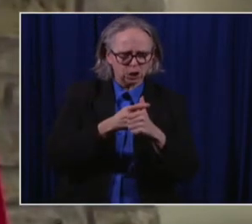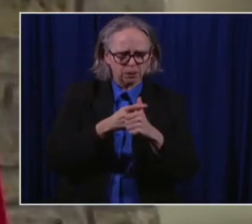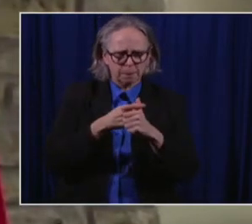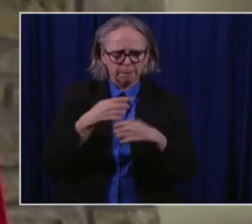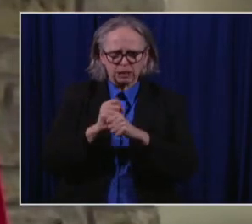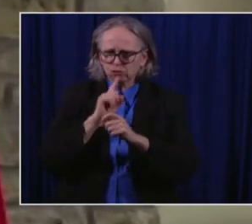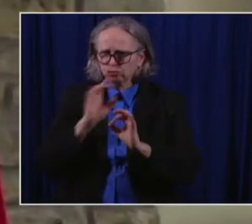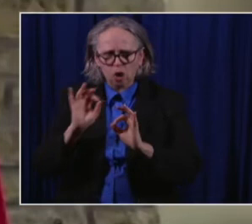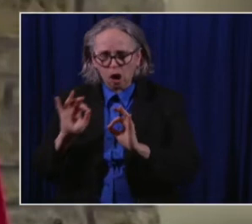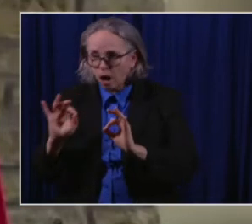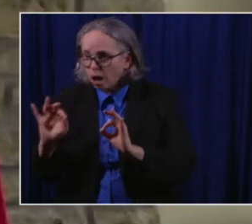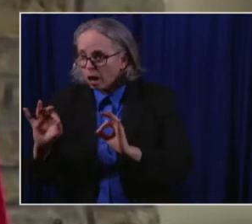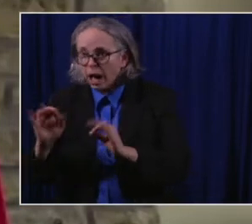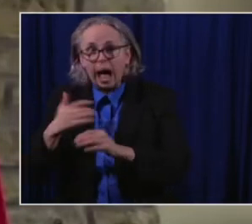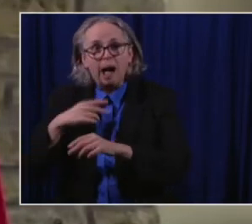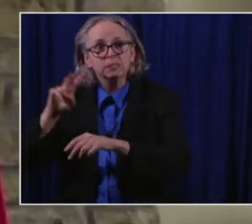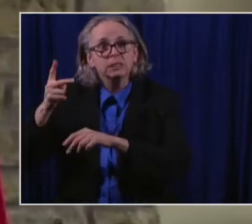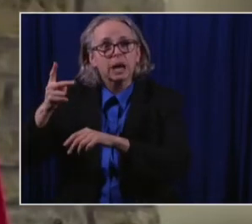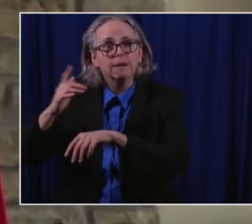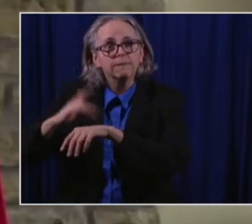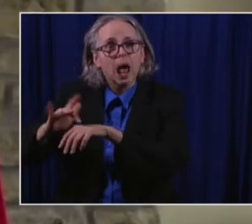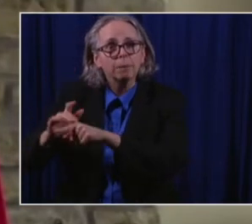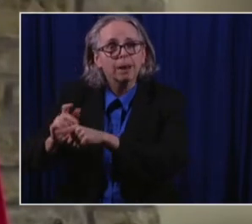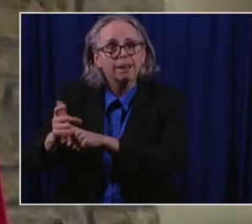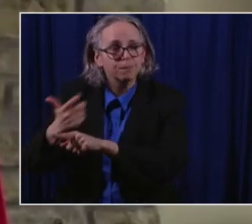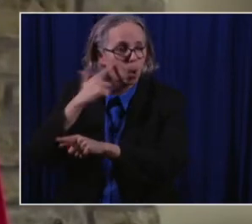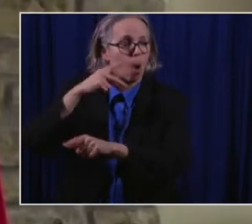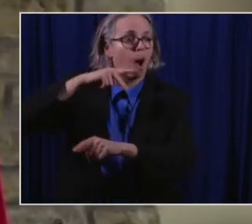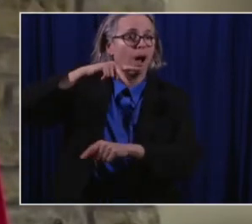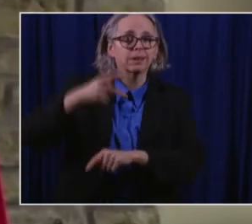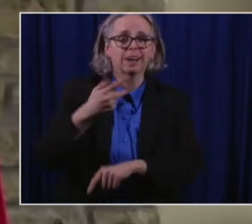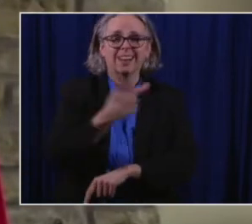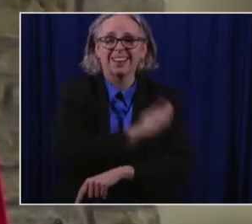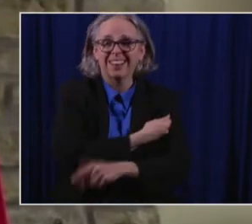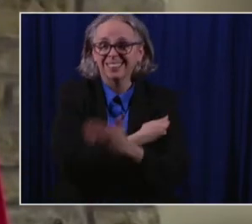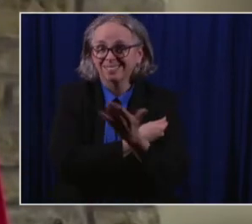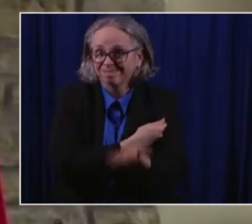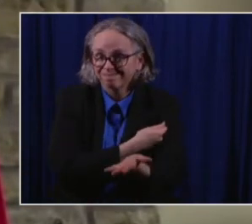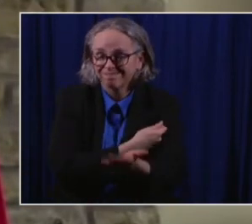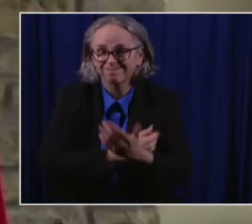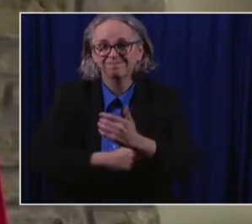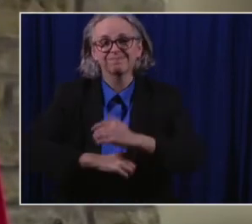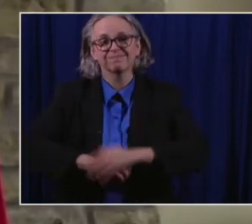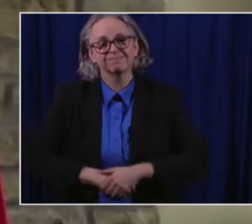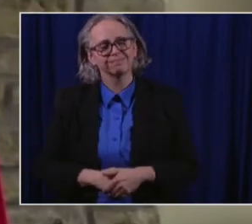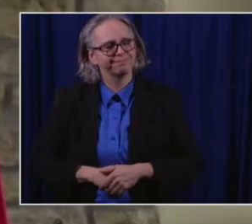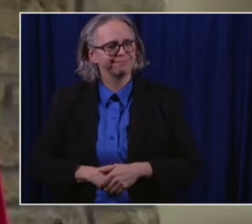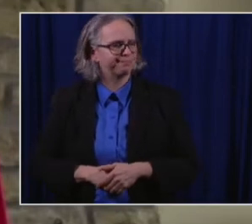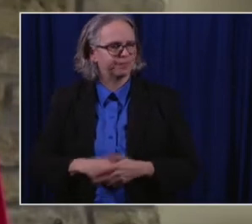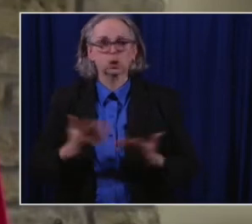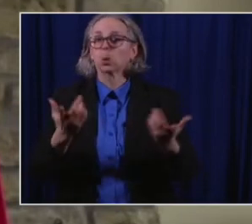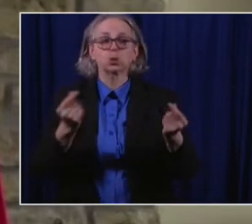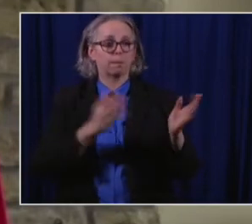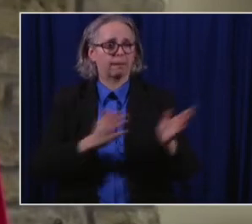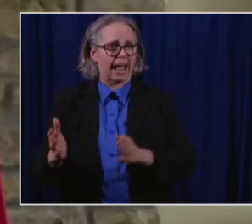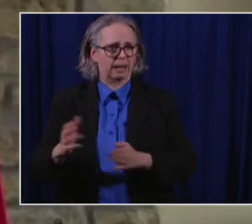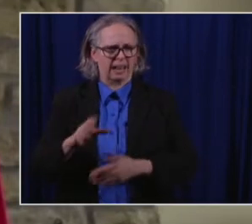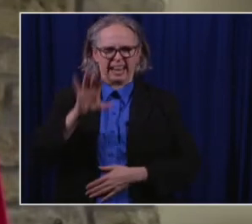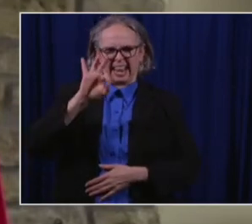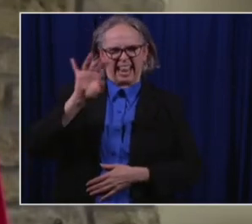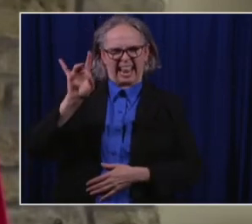somewhere. But, what we would plan on doing is those 98,000